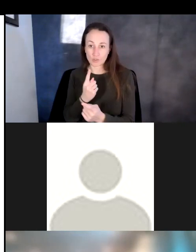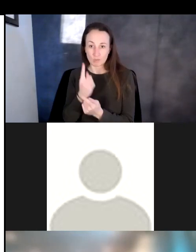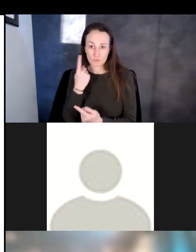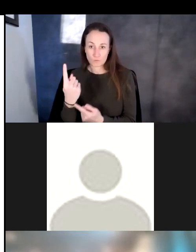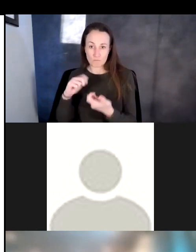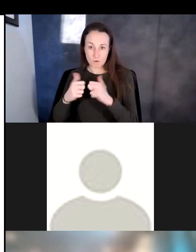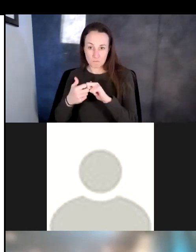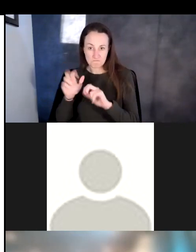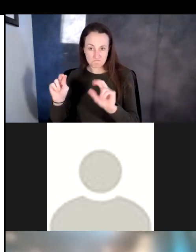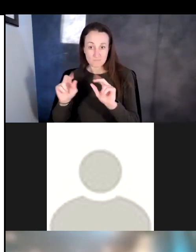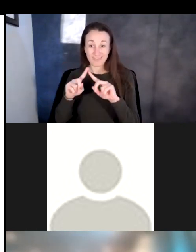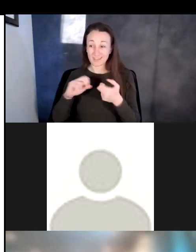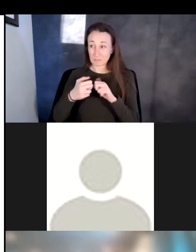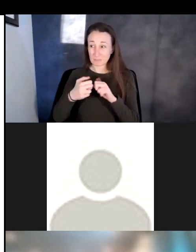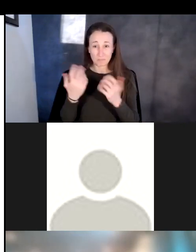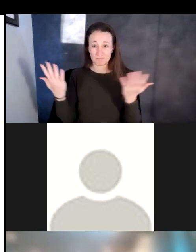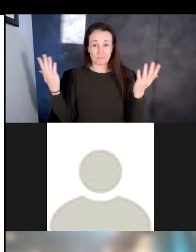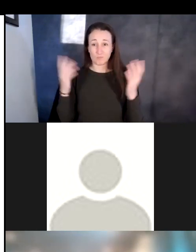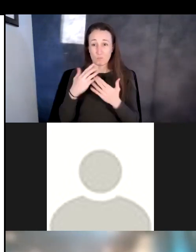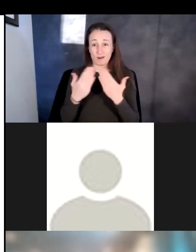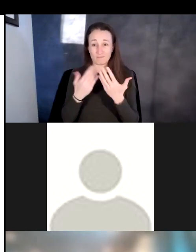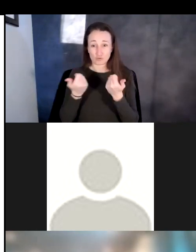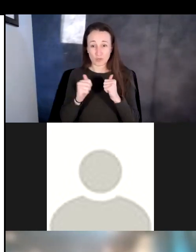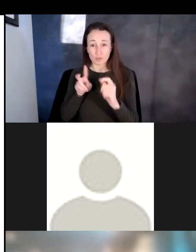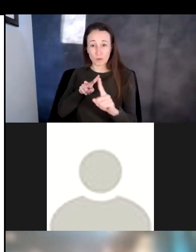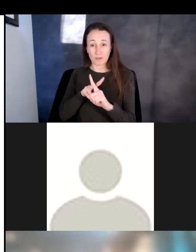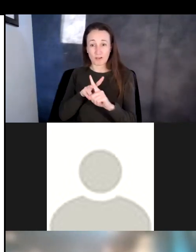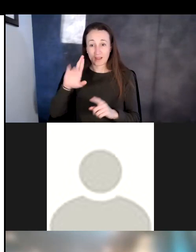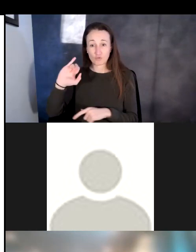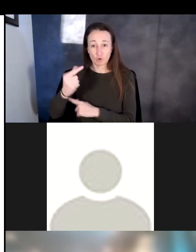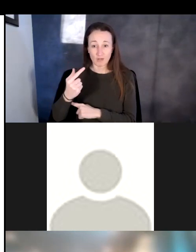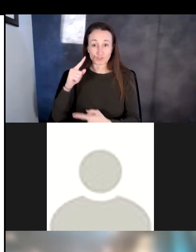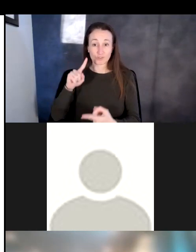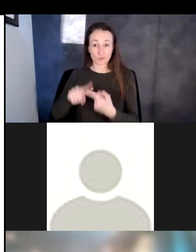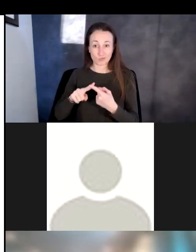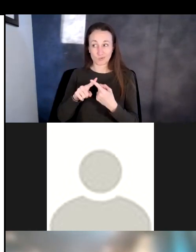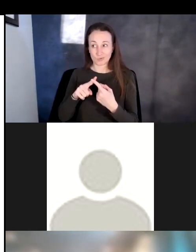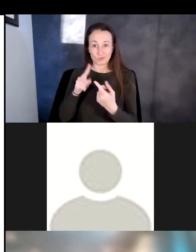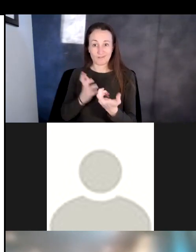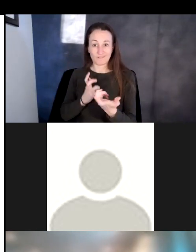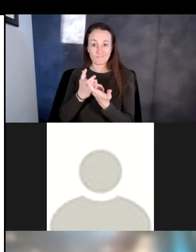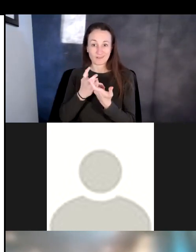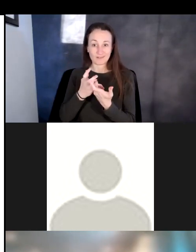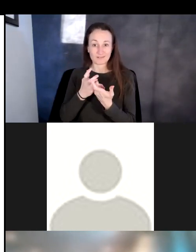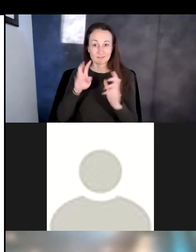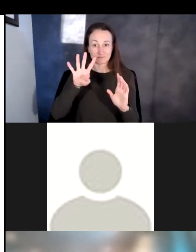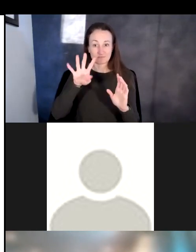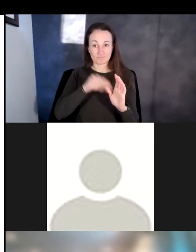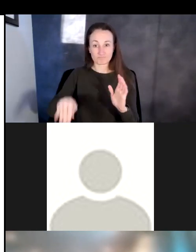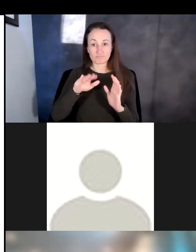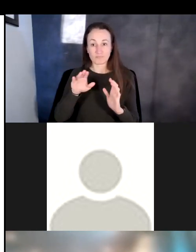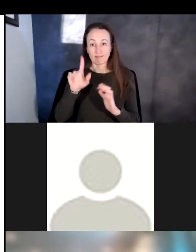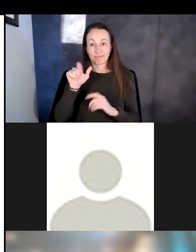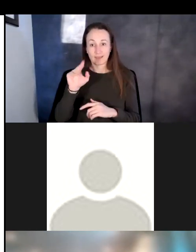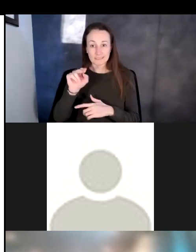a problem whenever you're trying to apply regression to a fitness landscape. There are many existing